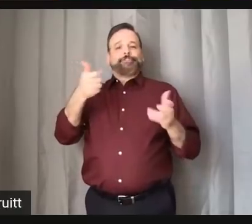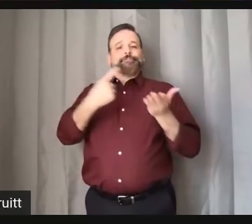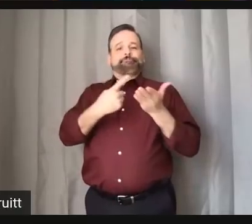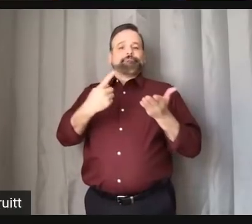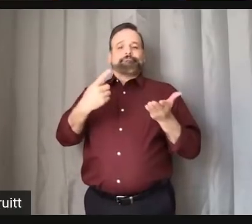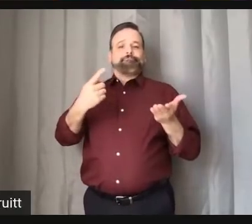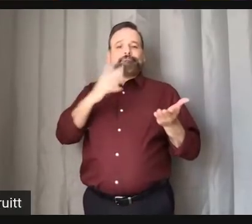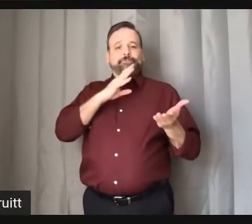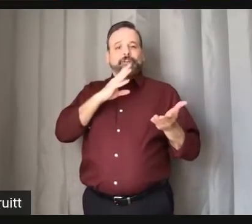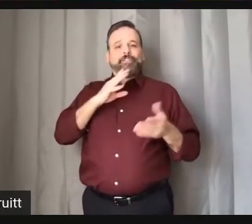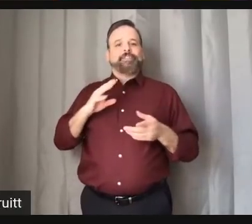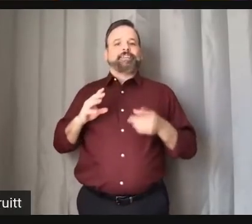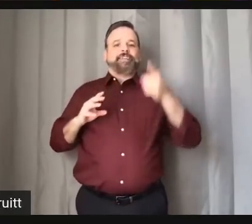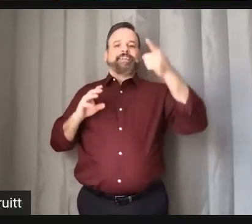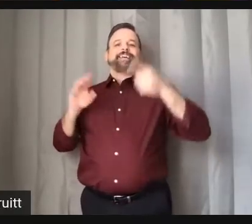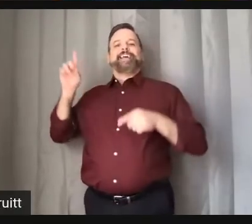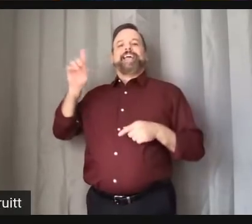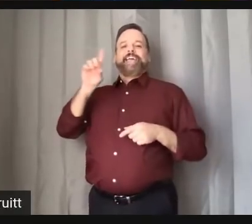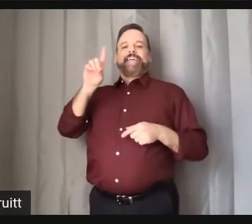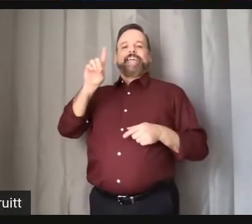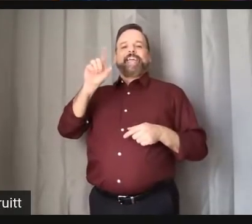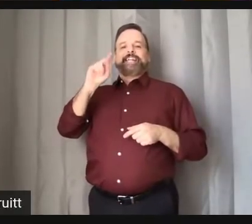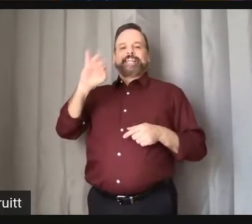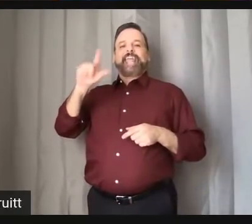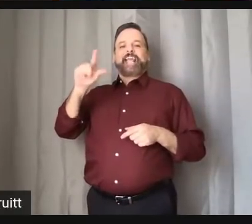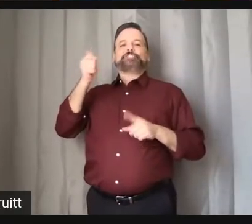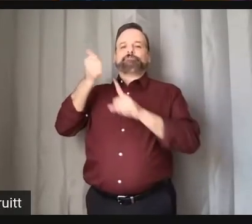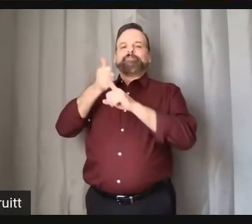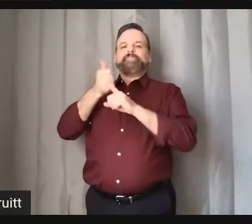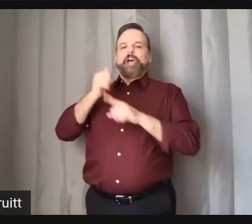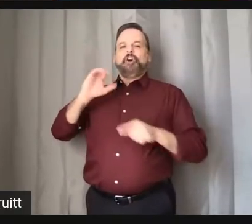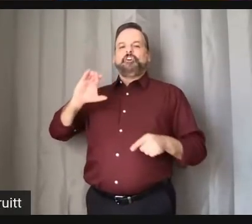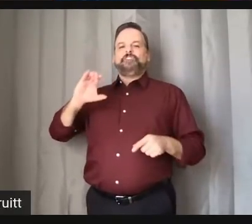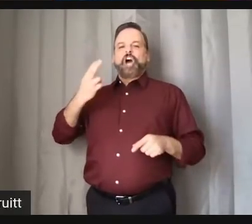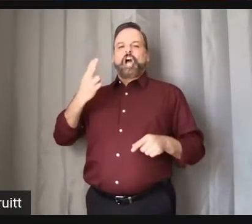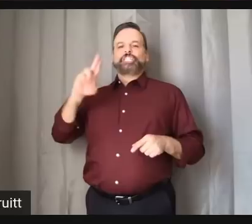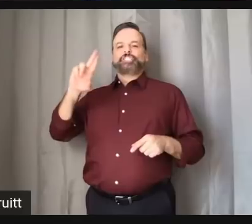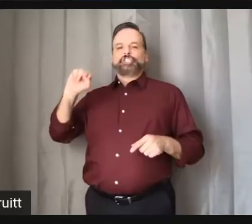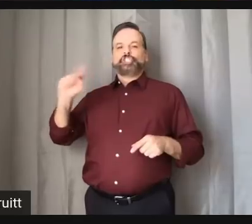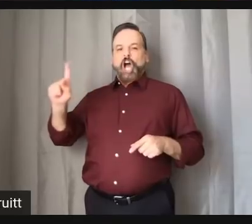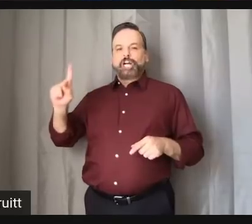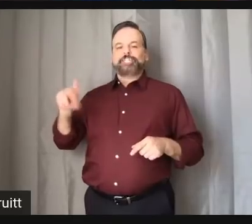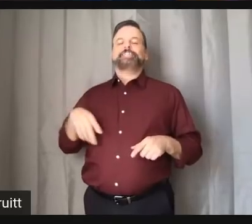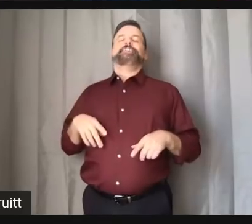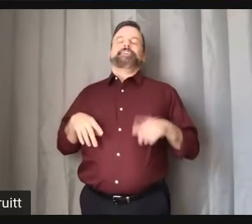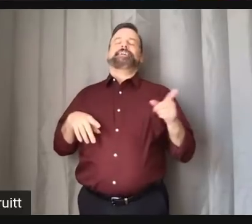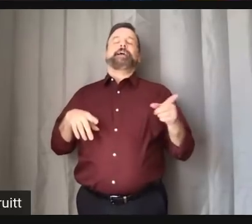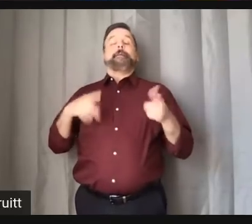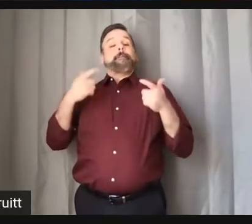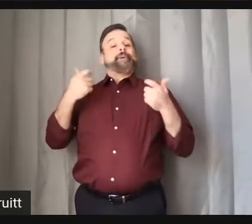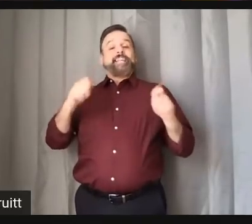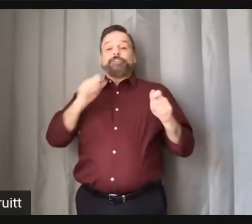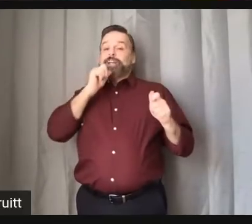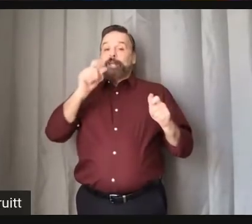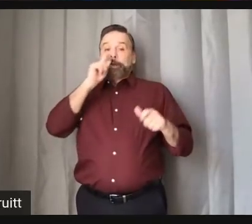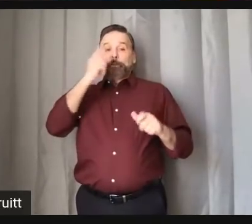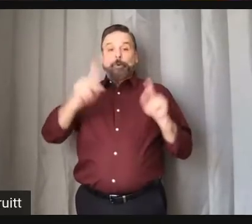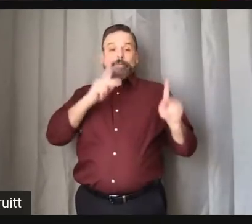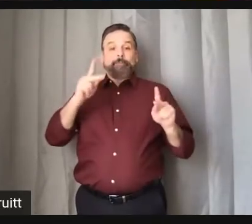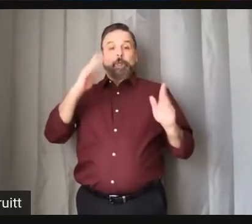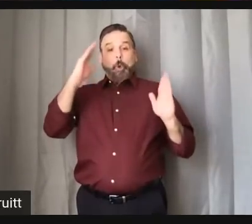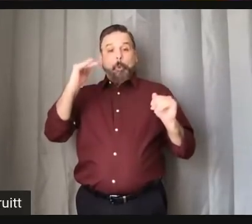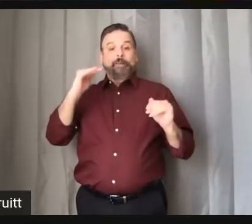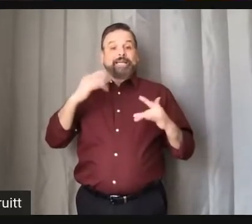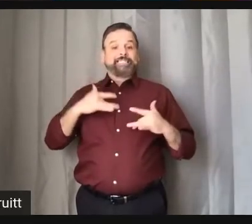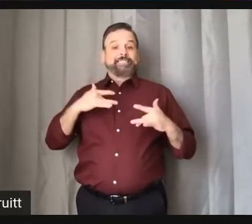That was Daniel was Chunk all along. But yeah, that's how I tried not to bore people, and I hope that I succeeded.